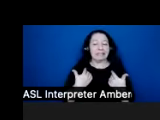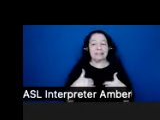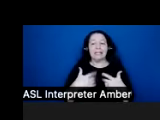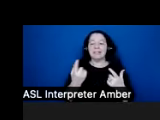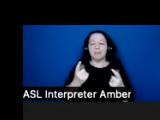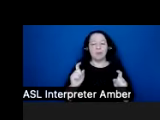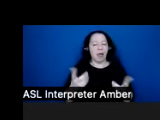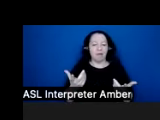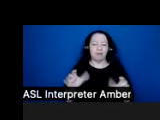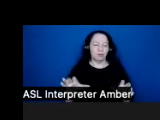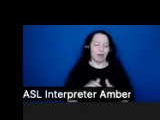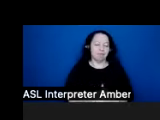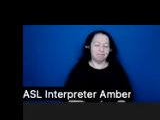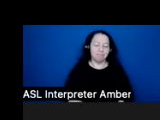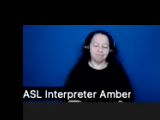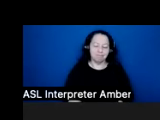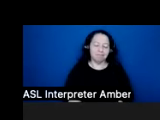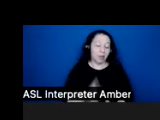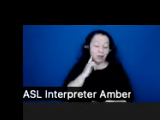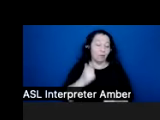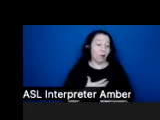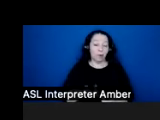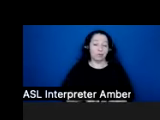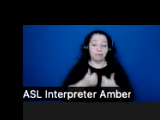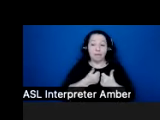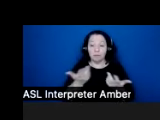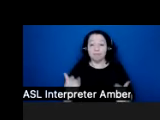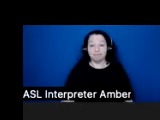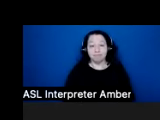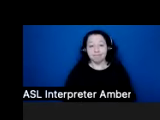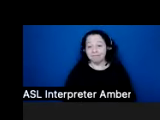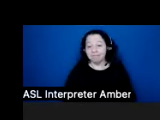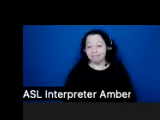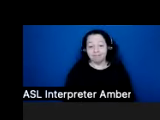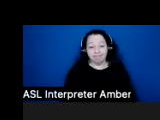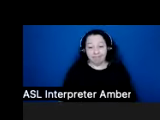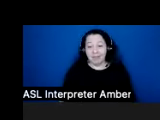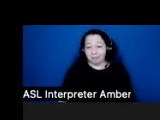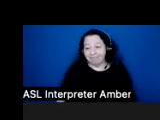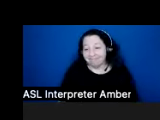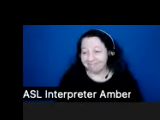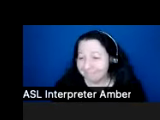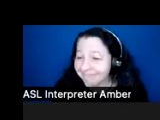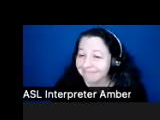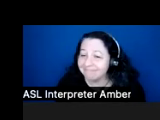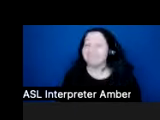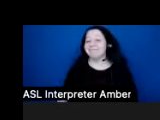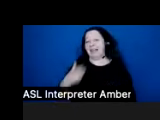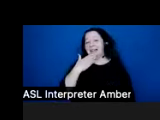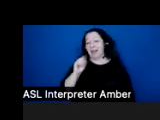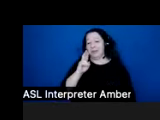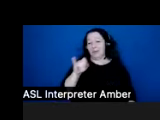right? To survive even. Yep. Thank you, Tori.